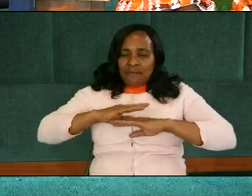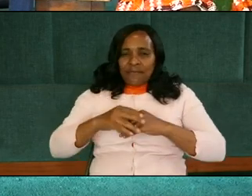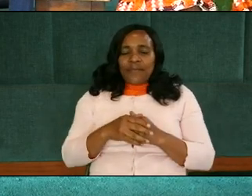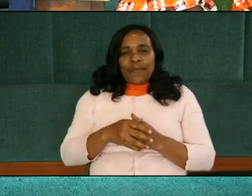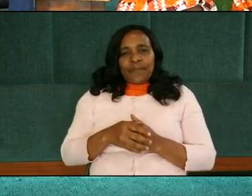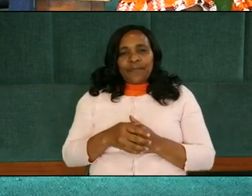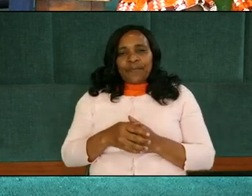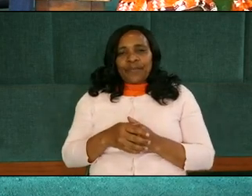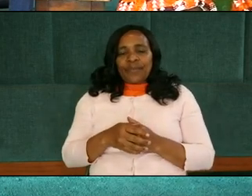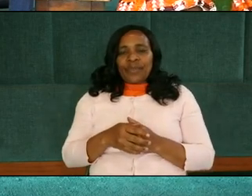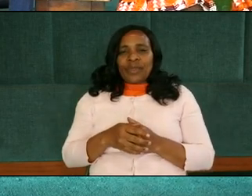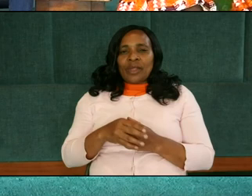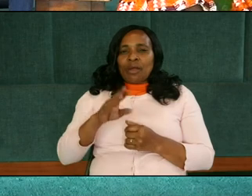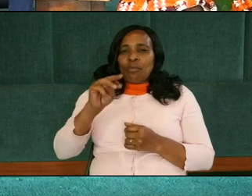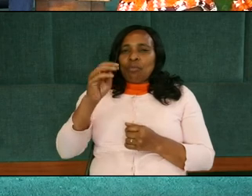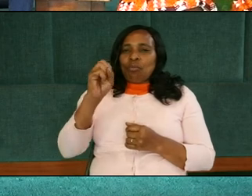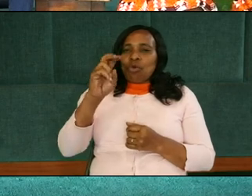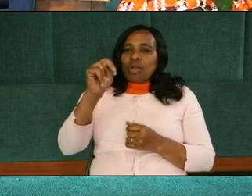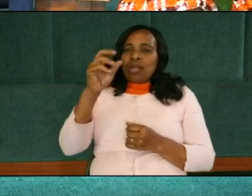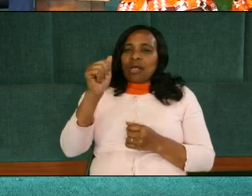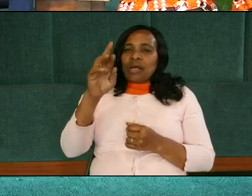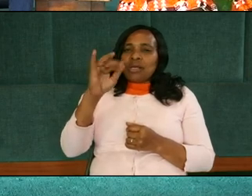Yes, start with Mona Lisa.